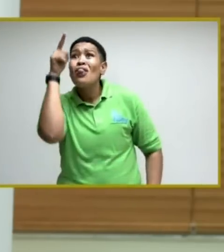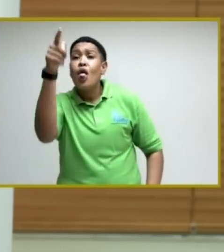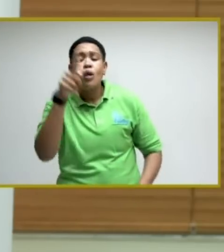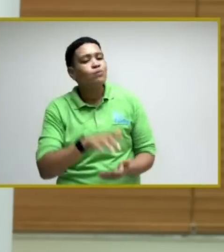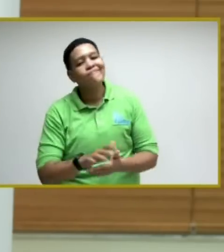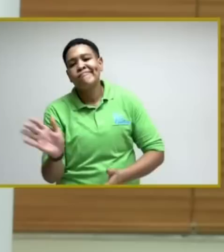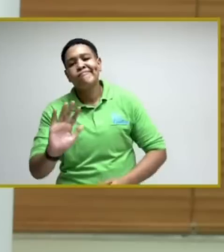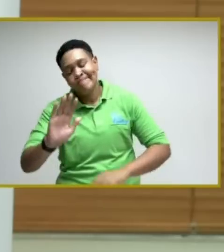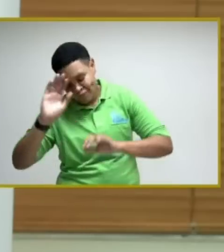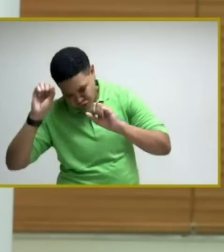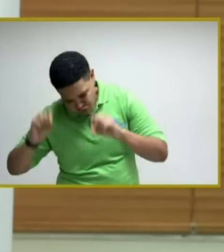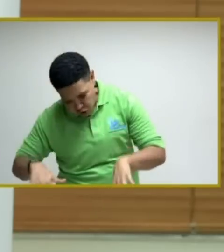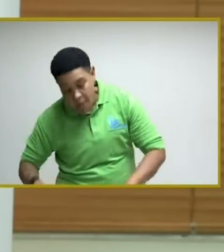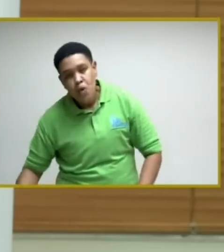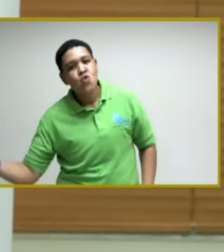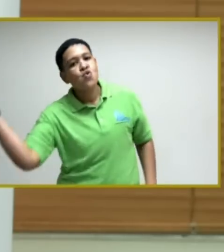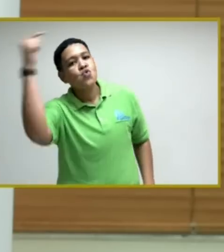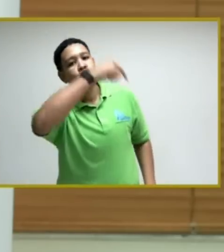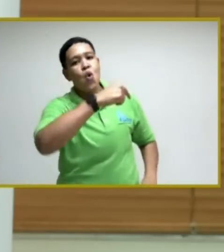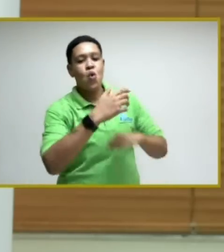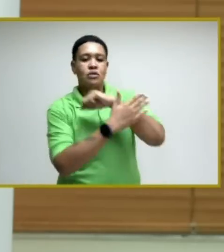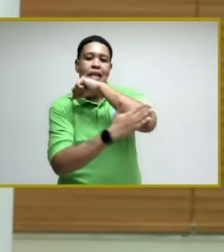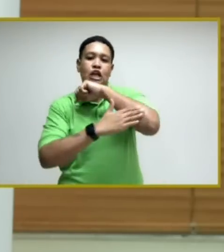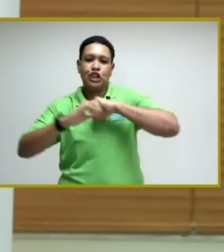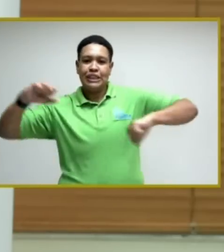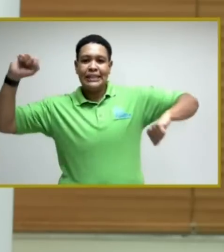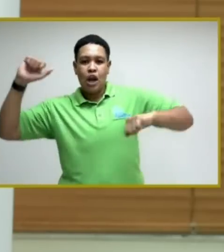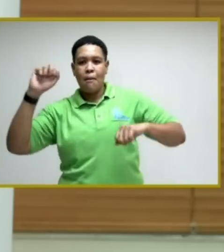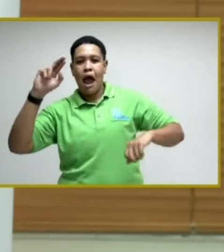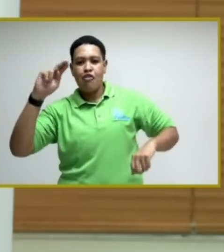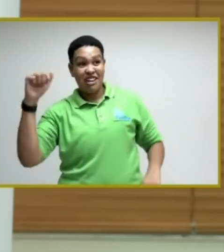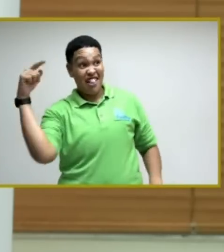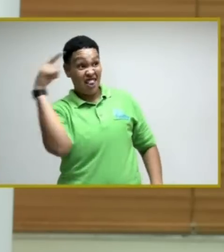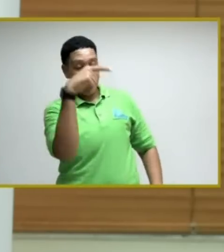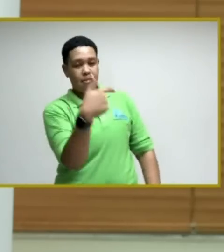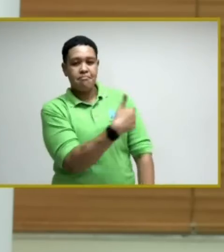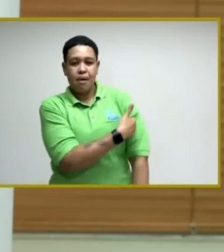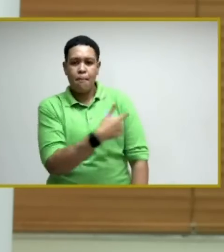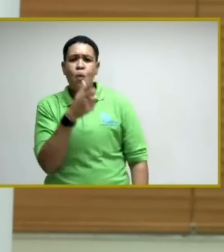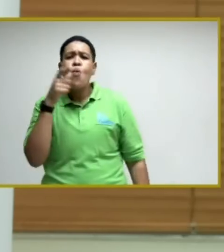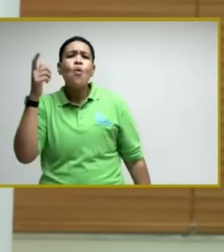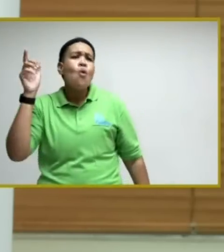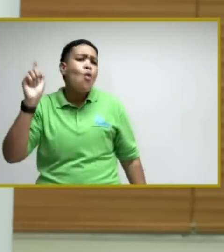the COVID-19 vaccine. So those who went to St. George's College, please go to the National Arena.